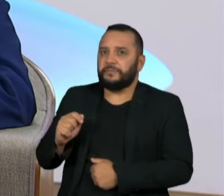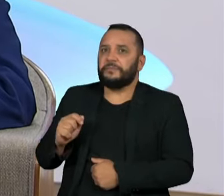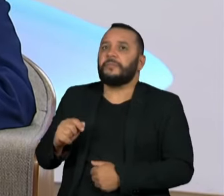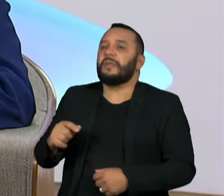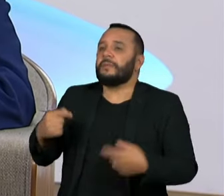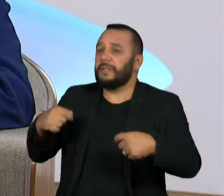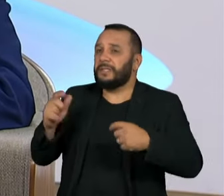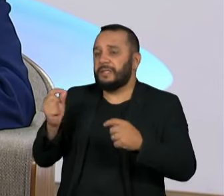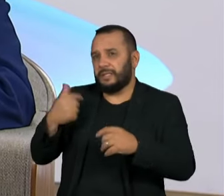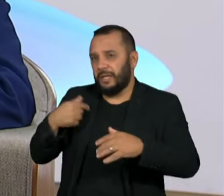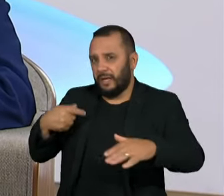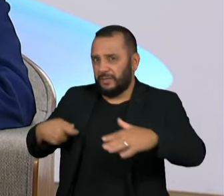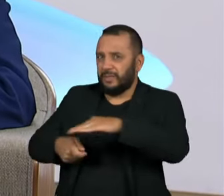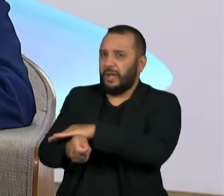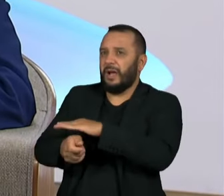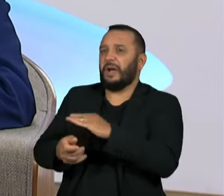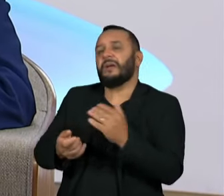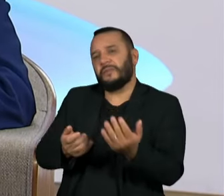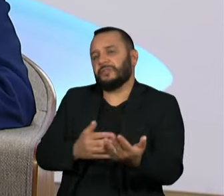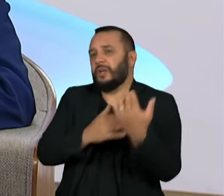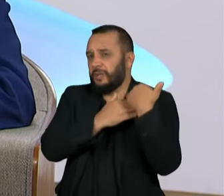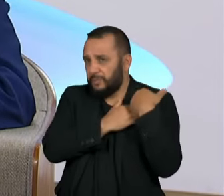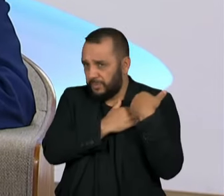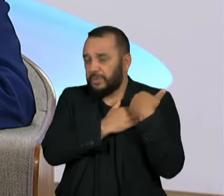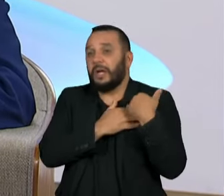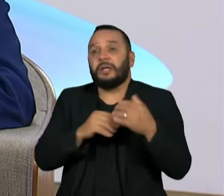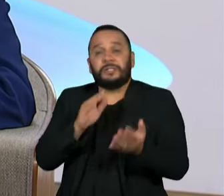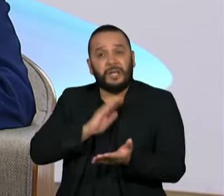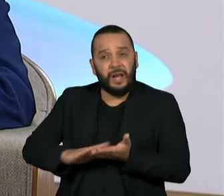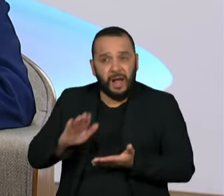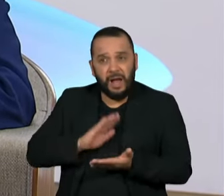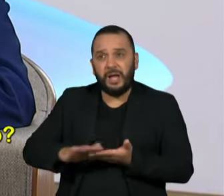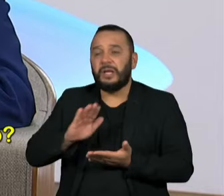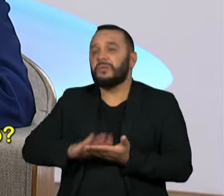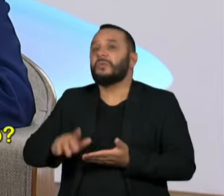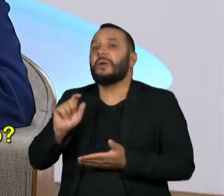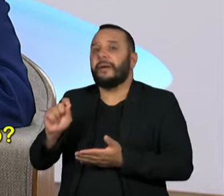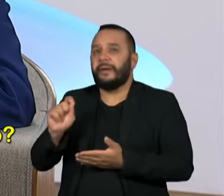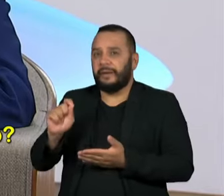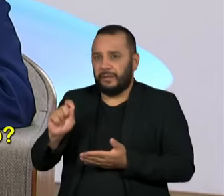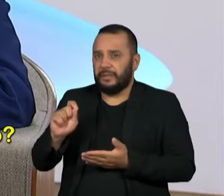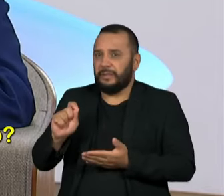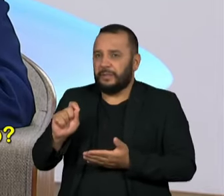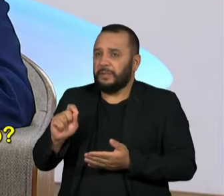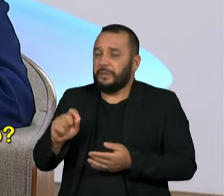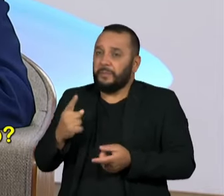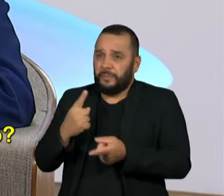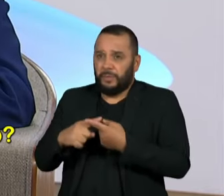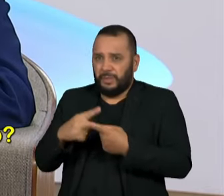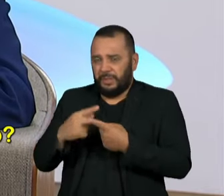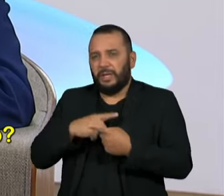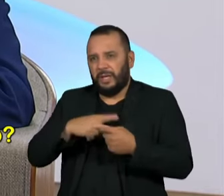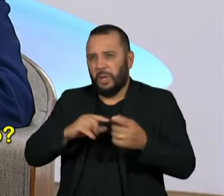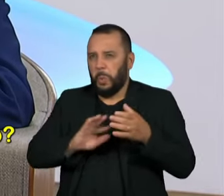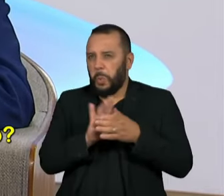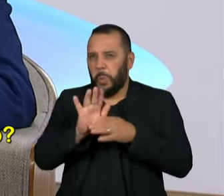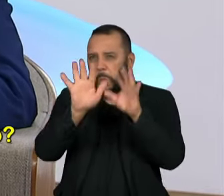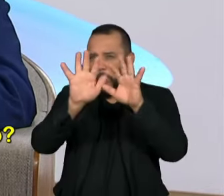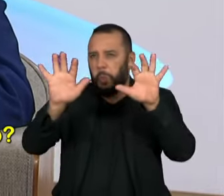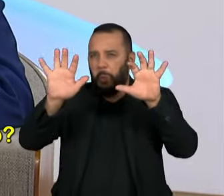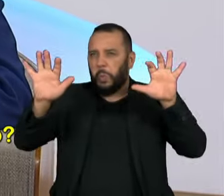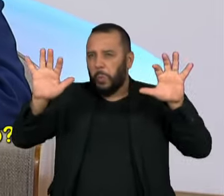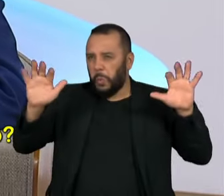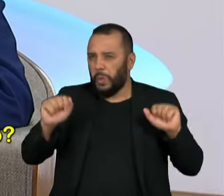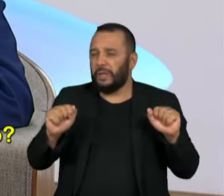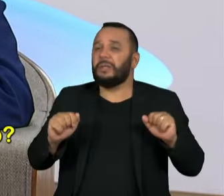bear responsibility and the cost for remediating the emission